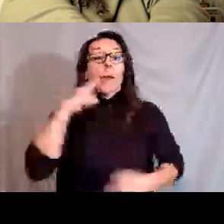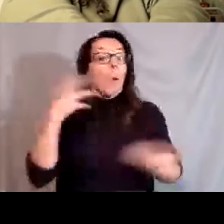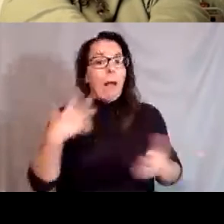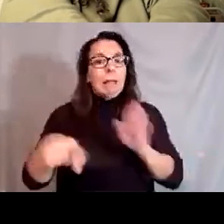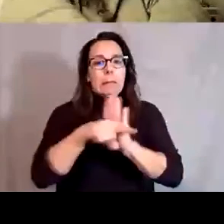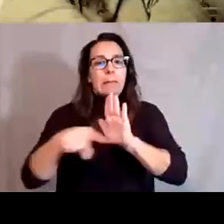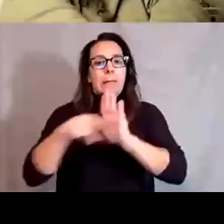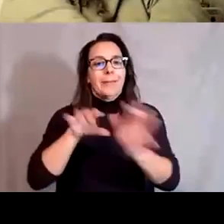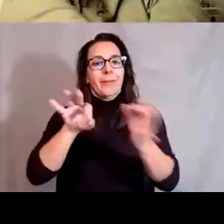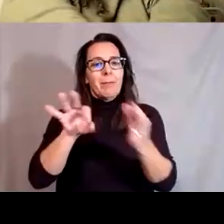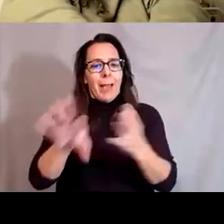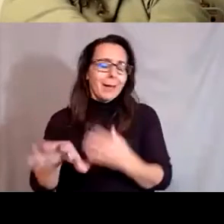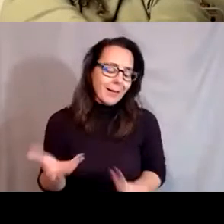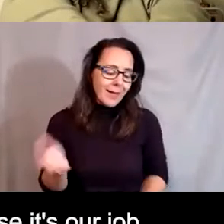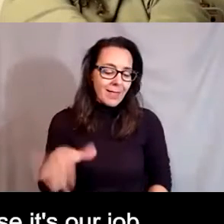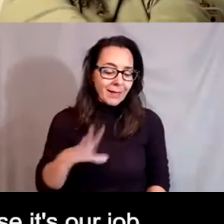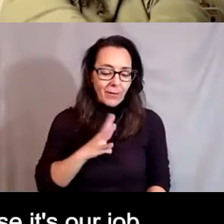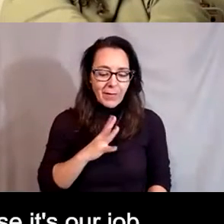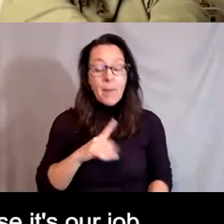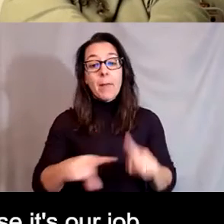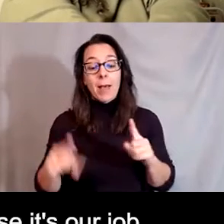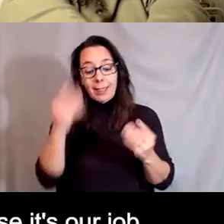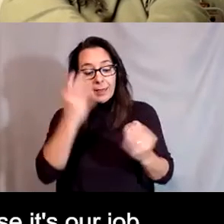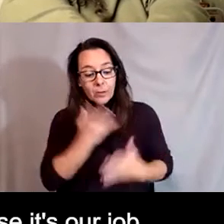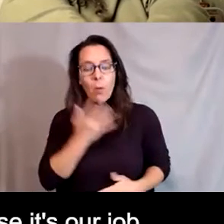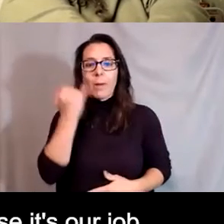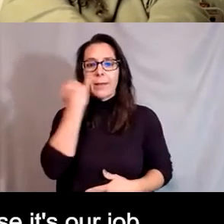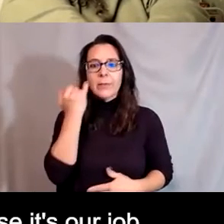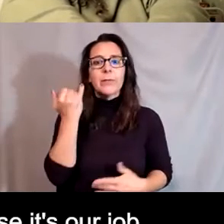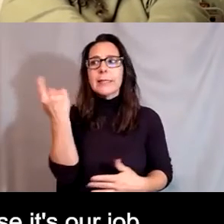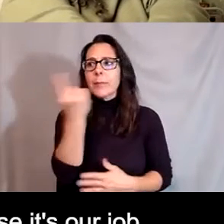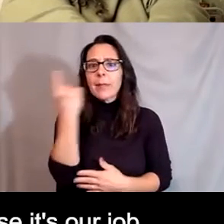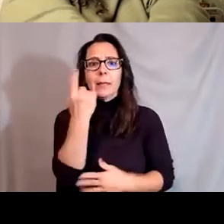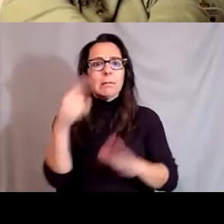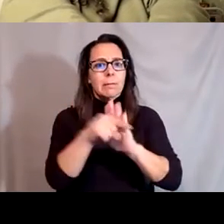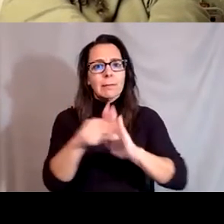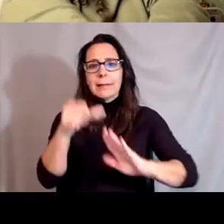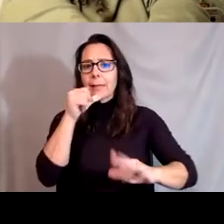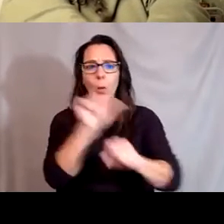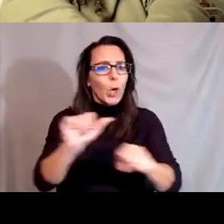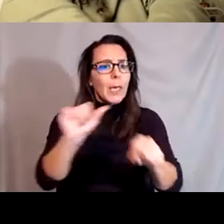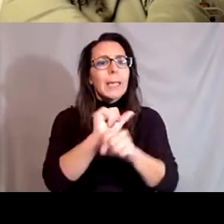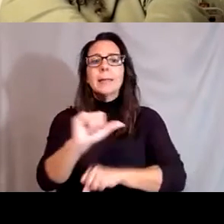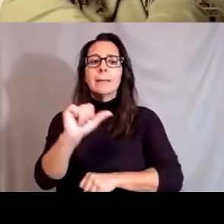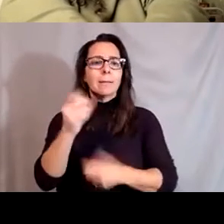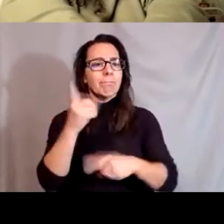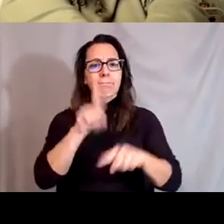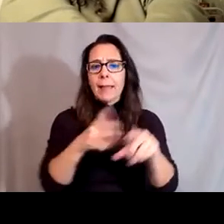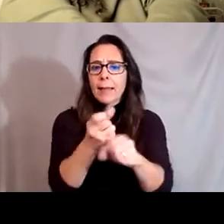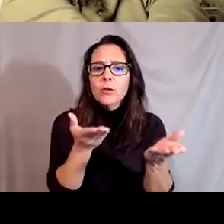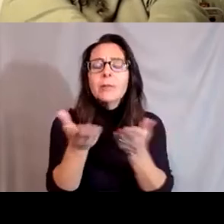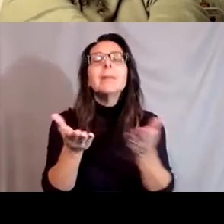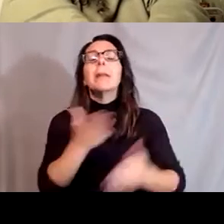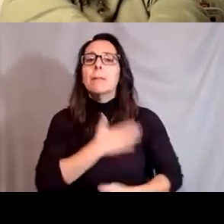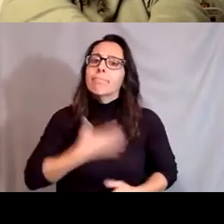okay. I mean, that's our job you let us know when things aren't working, because it's our job to, serve the people and to go try and to do our best to go fix